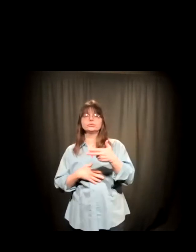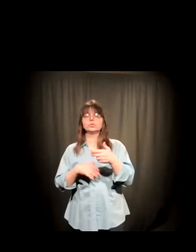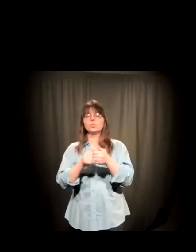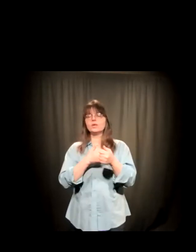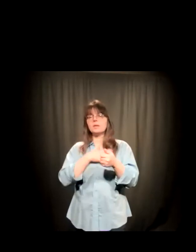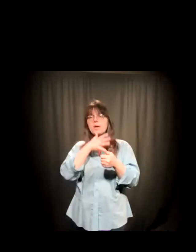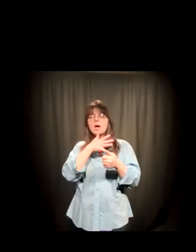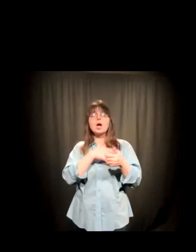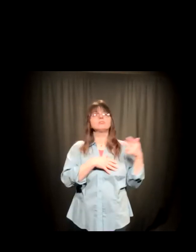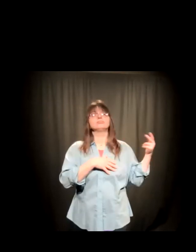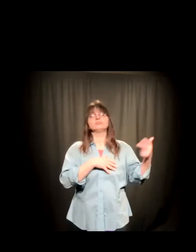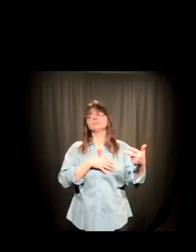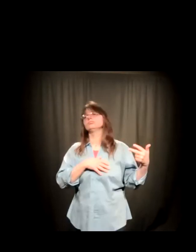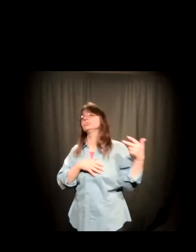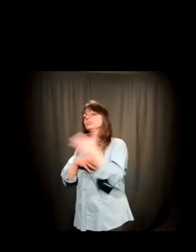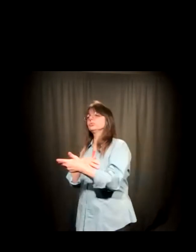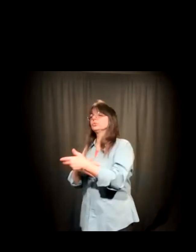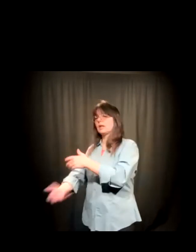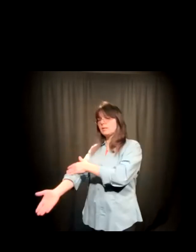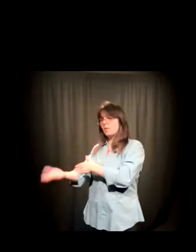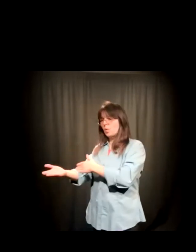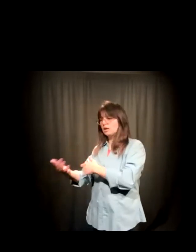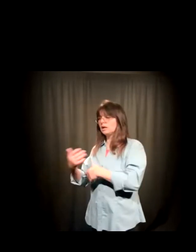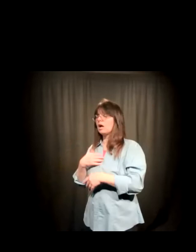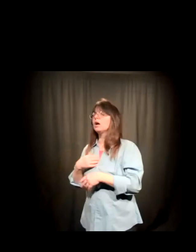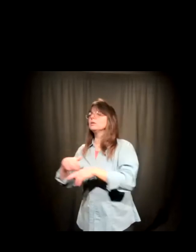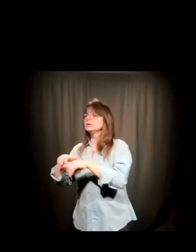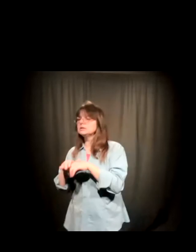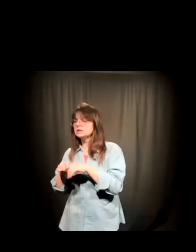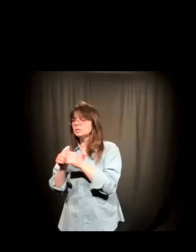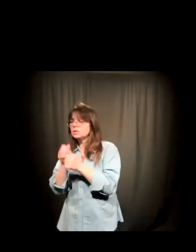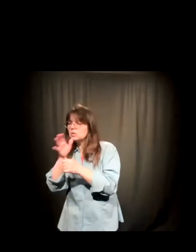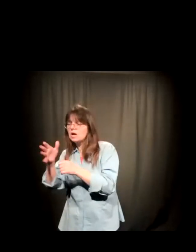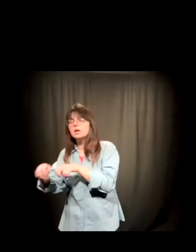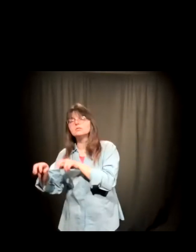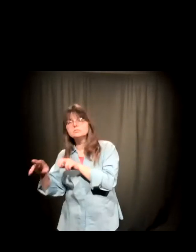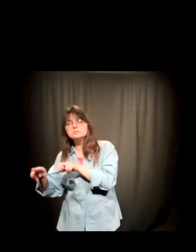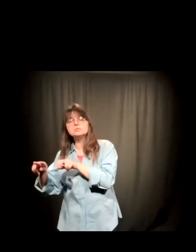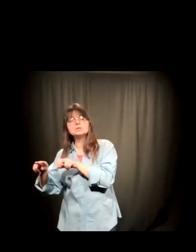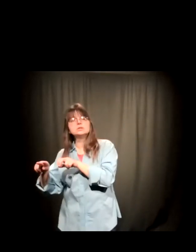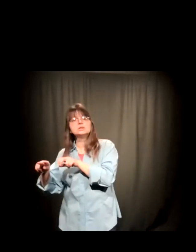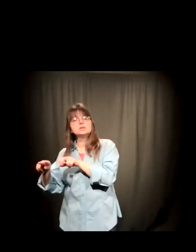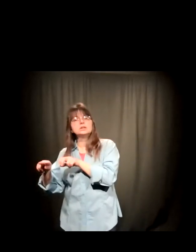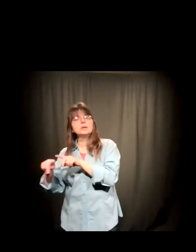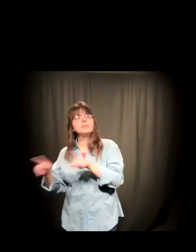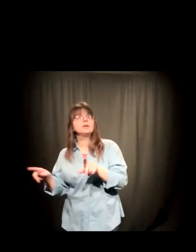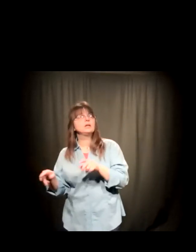From my grandmother's room, my ears strained to hear my mother. I could capture phrases